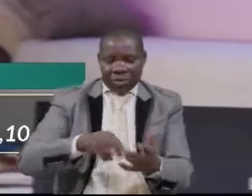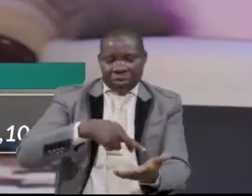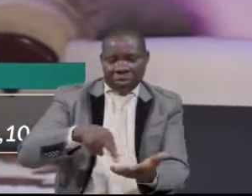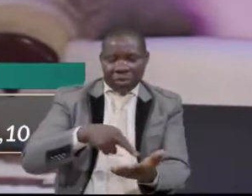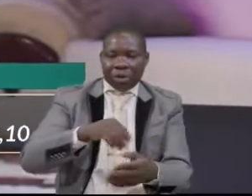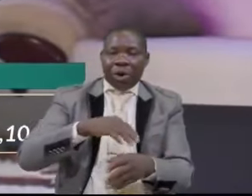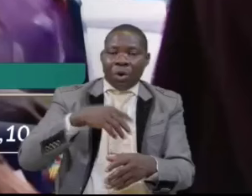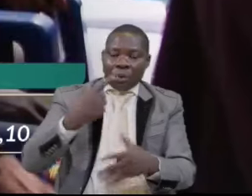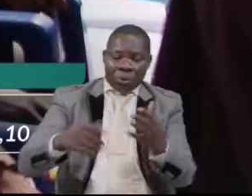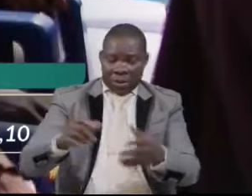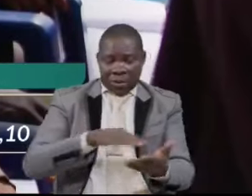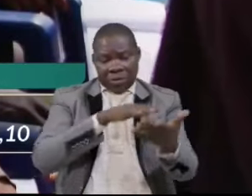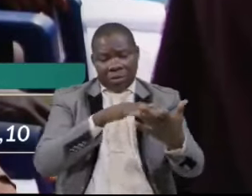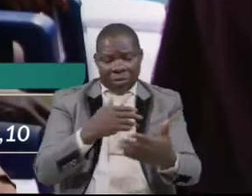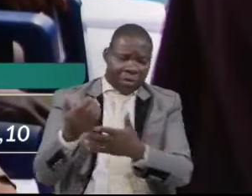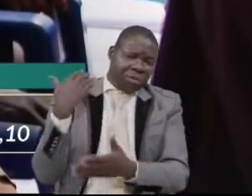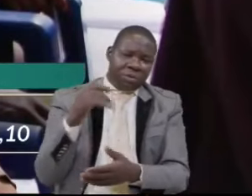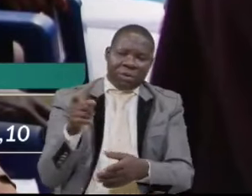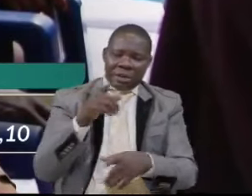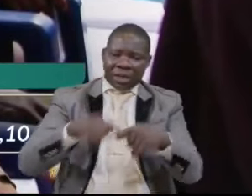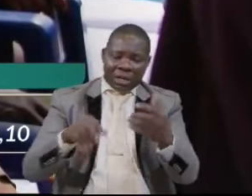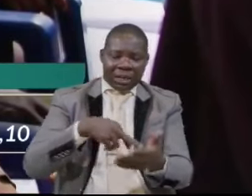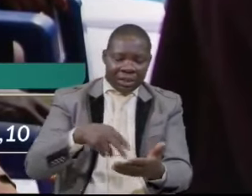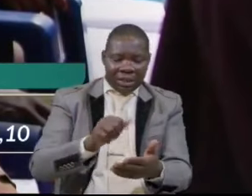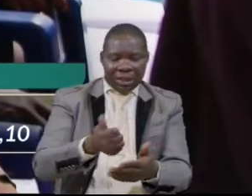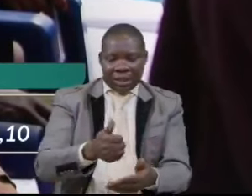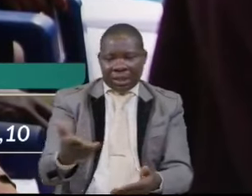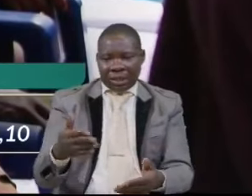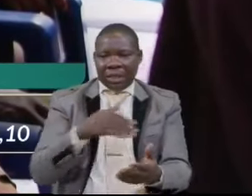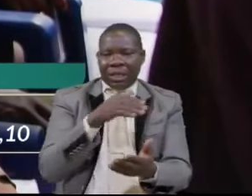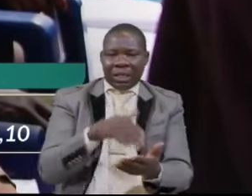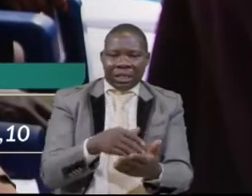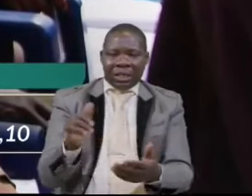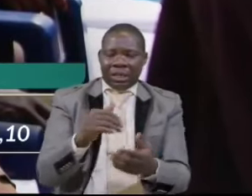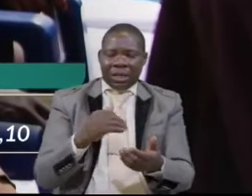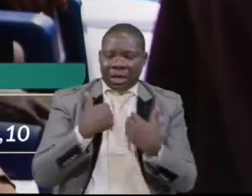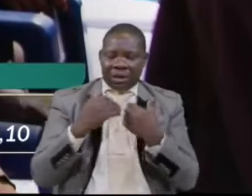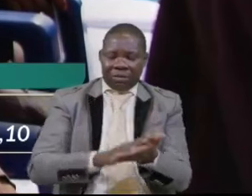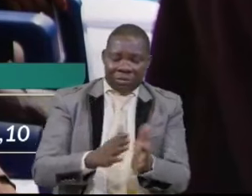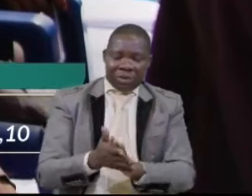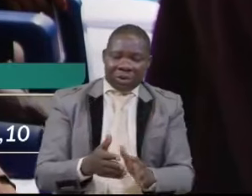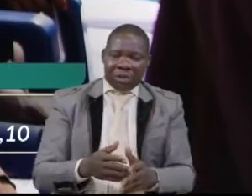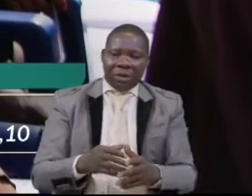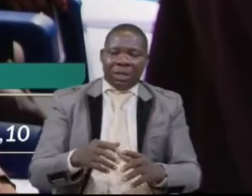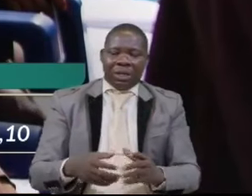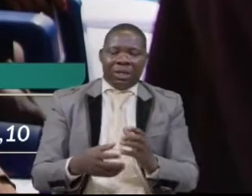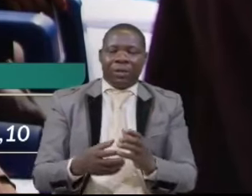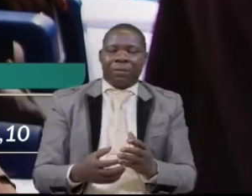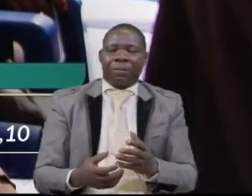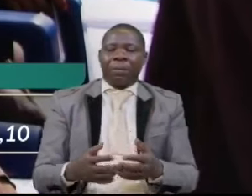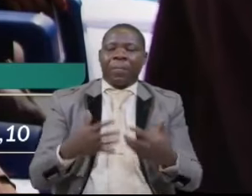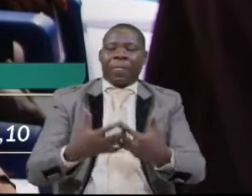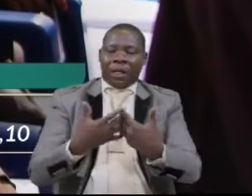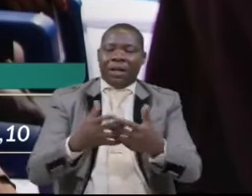they cannot read anything anymore. They become engineers and they do not know the development that is still going on in their field.